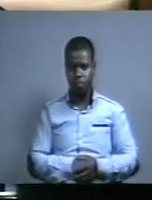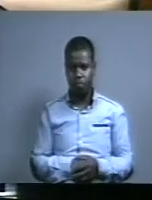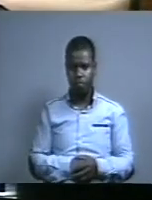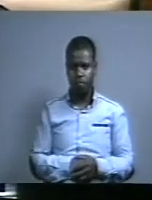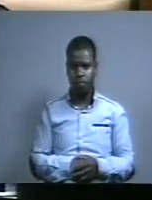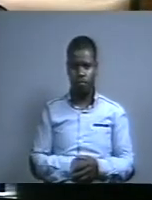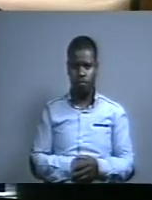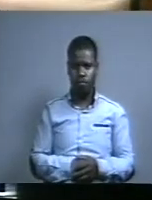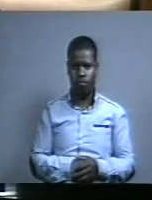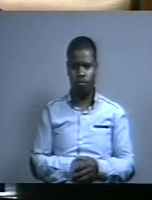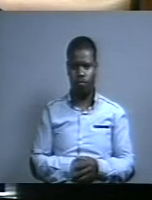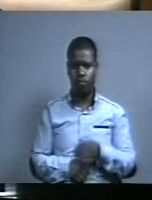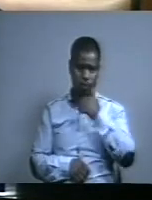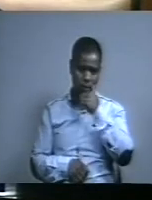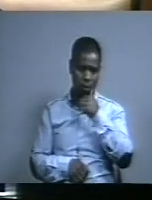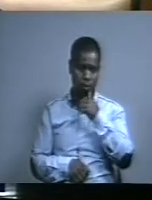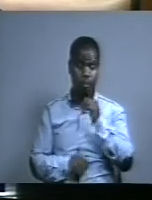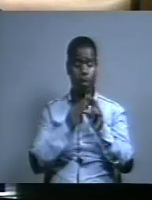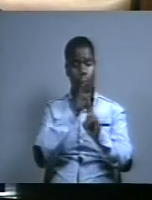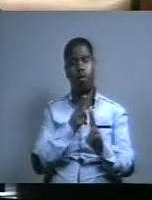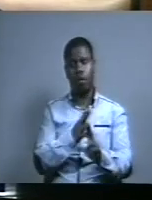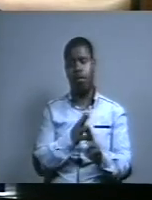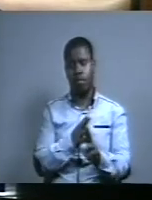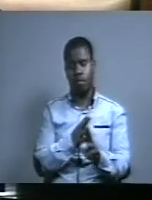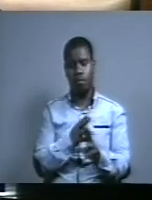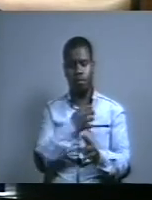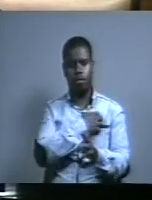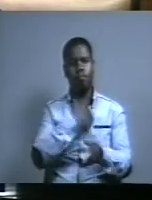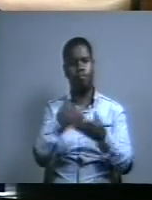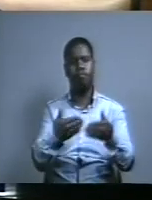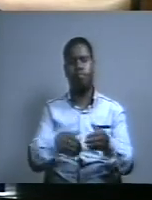Thank you. Continue, Honourable Minister.